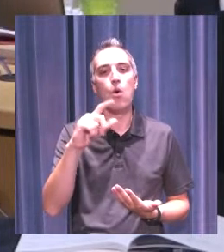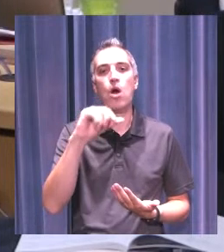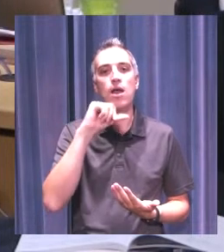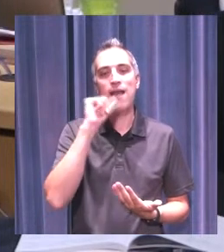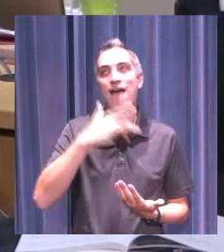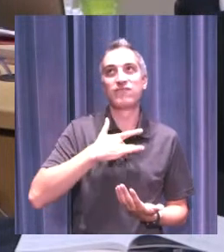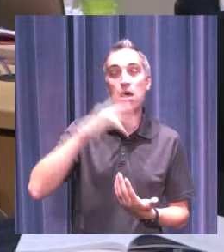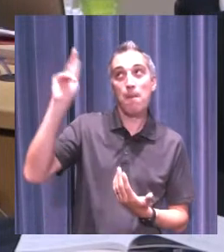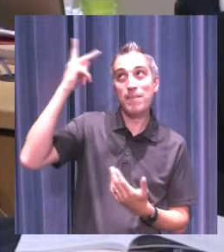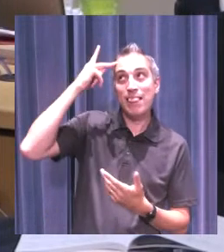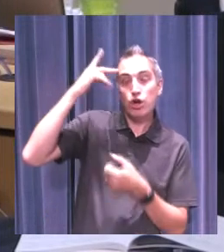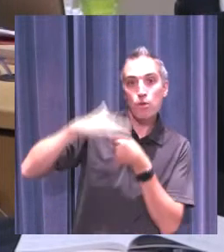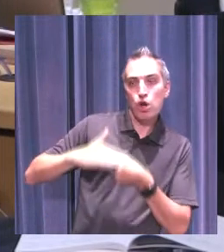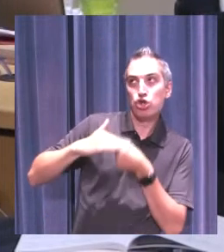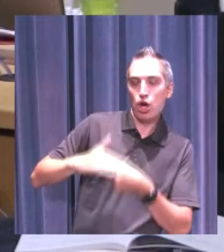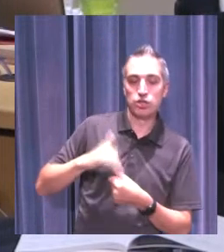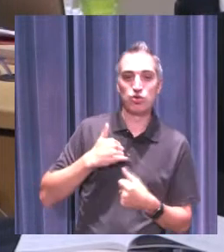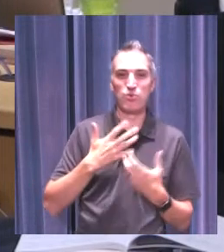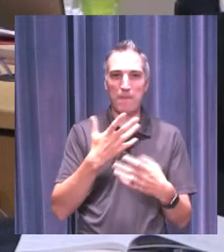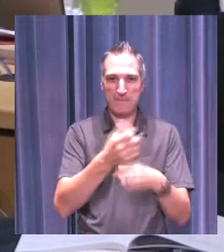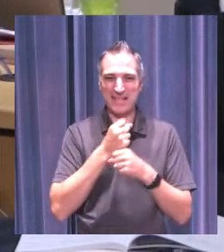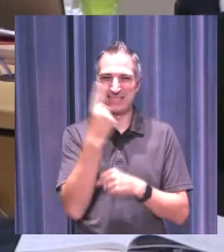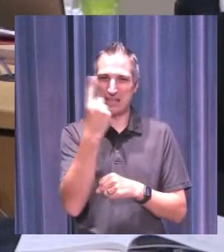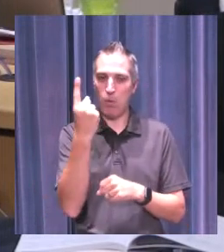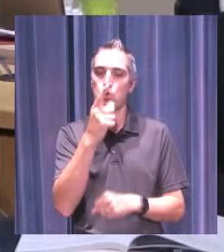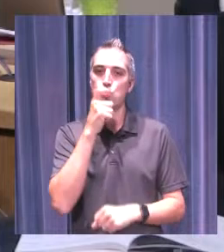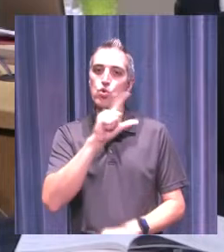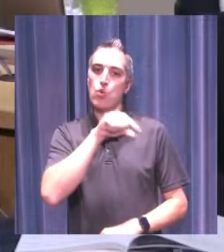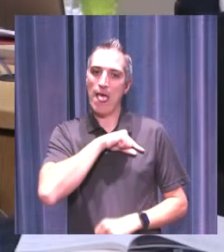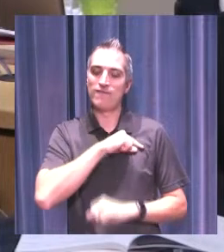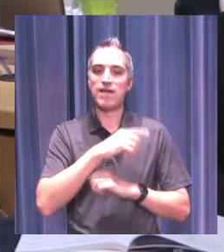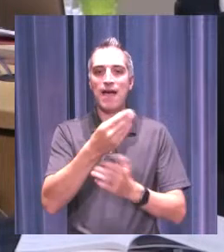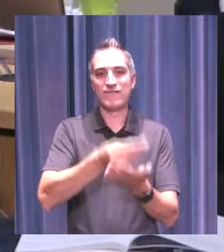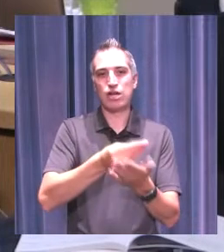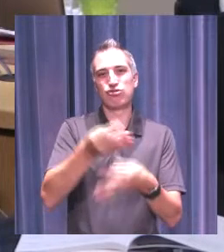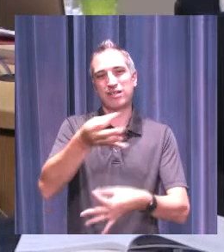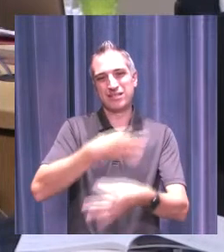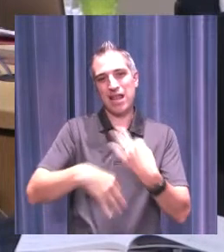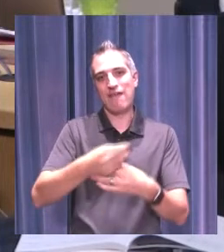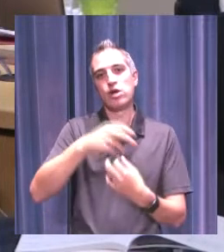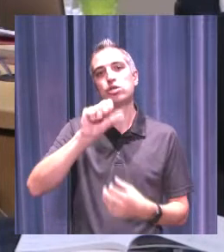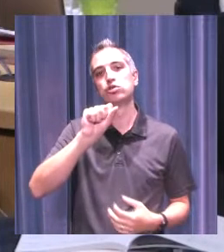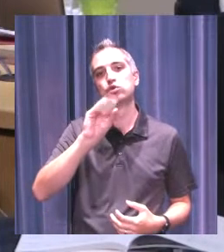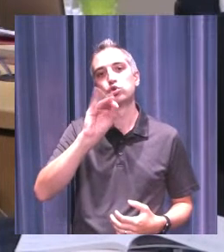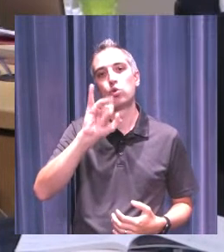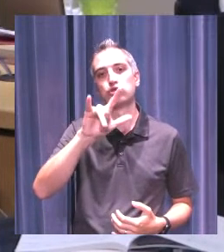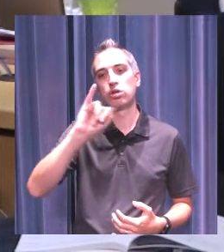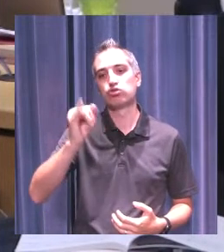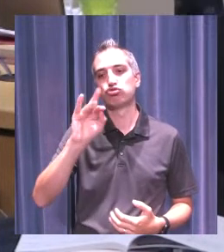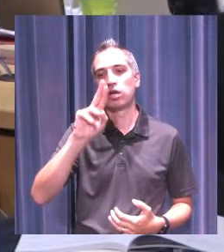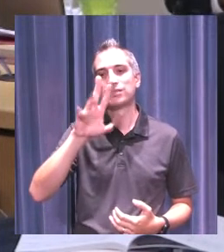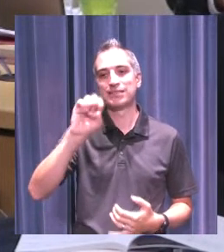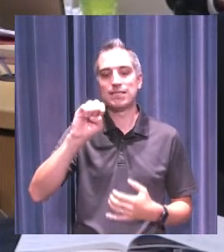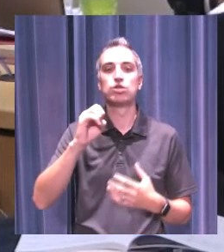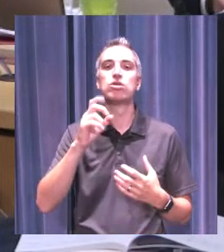political pressure and picking someone that is qualified in finance instead of a social justice warrior focusing on winning the next award.